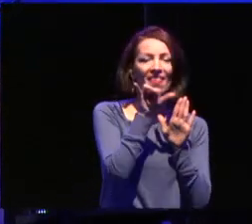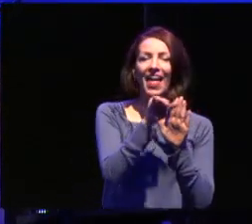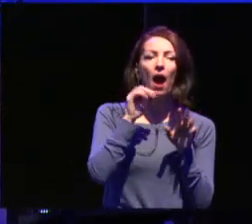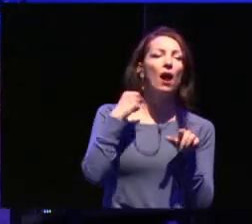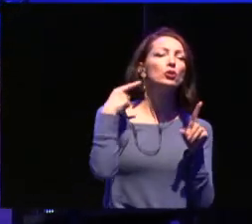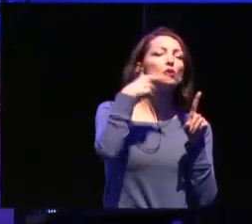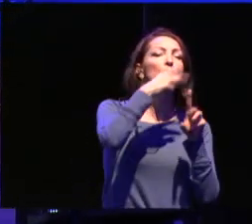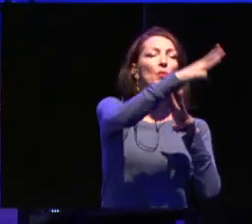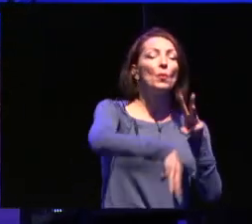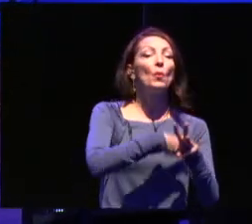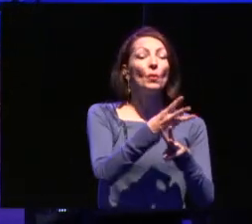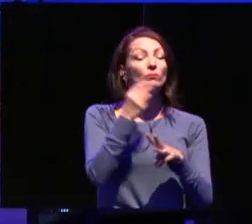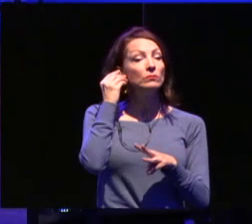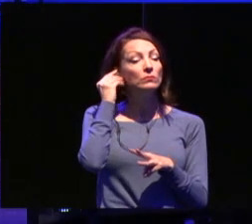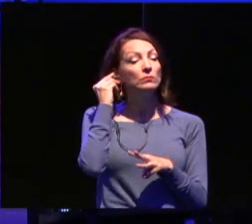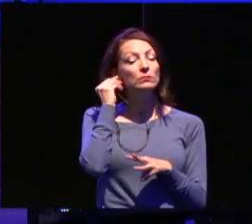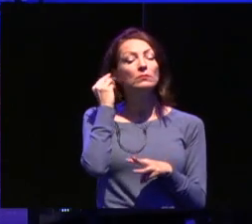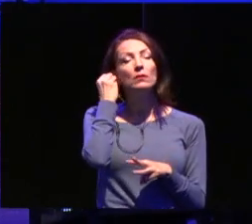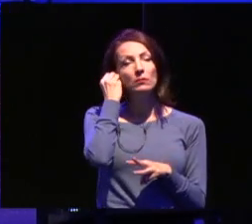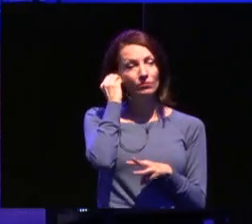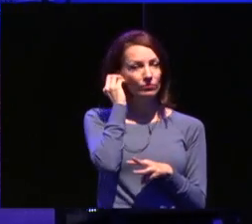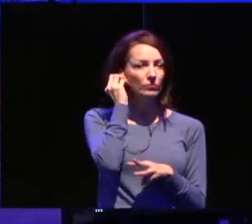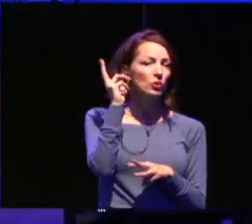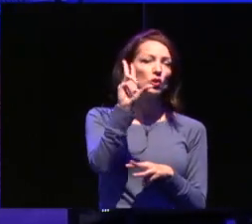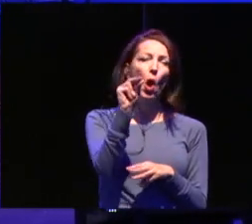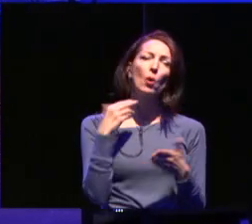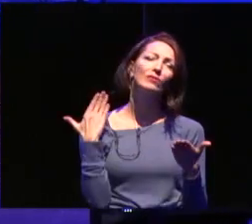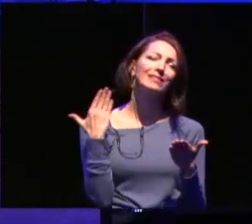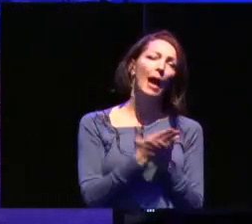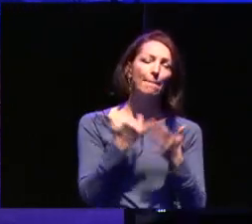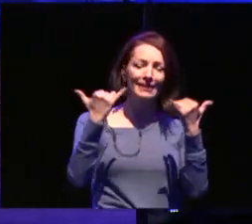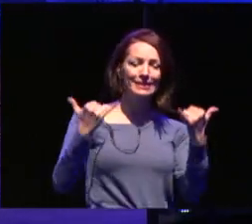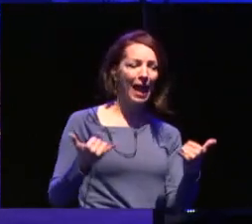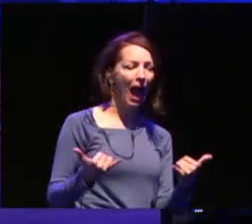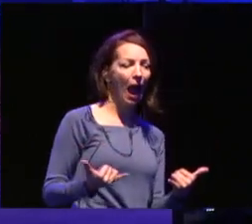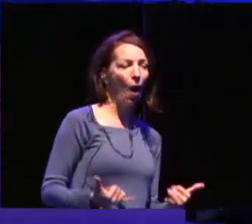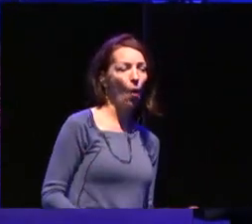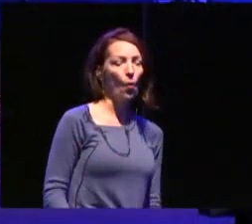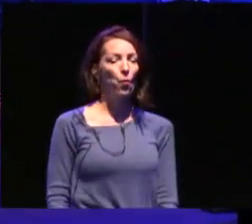world. Ain't no stopping us now. Come on.